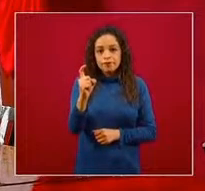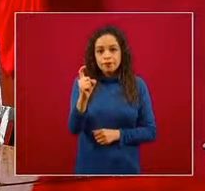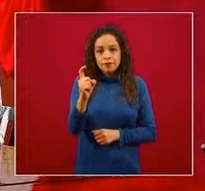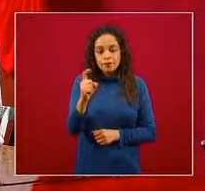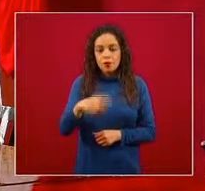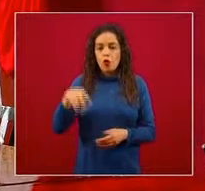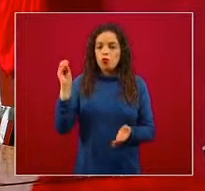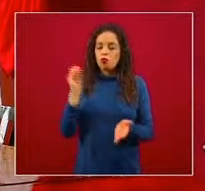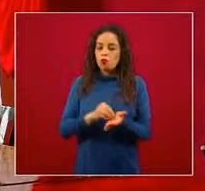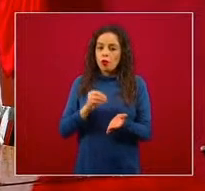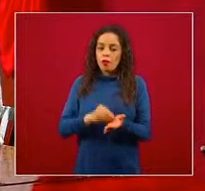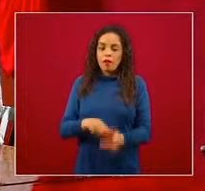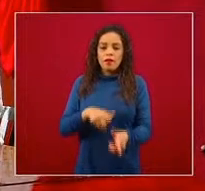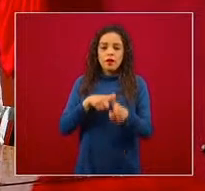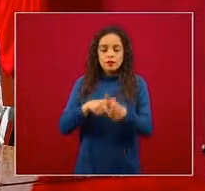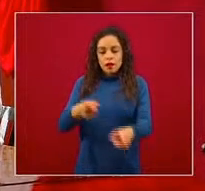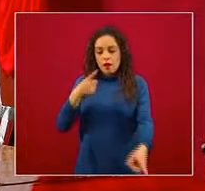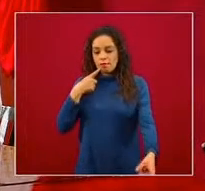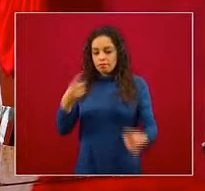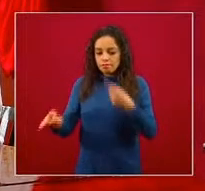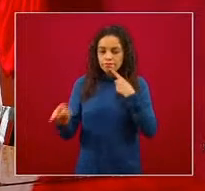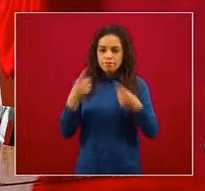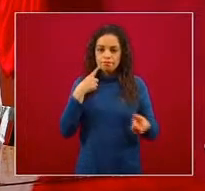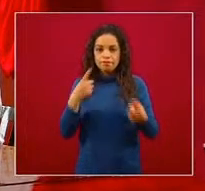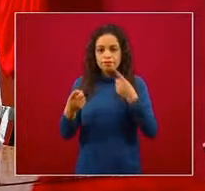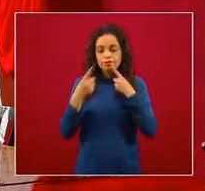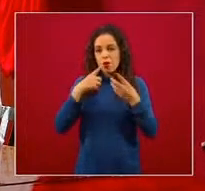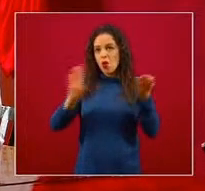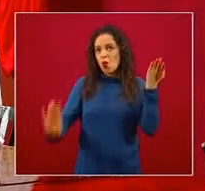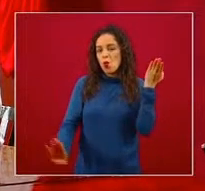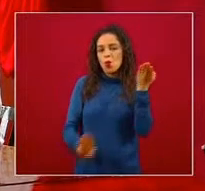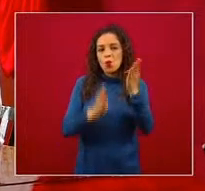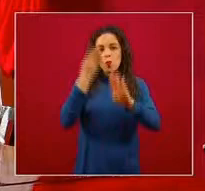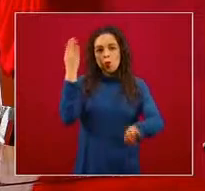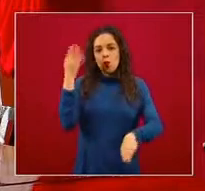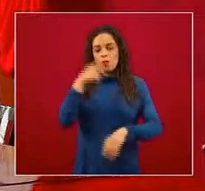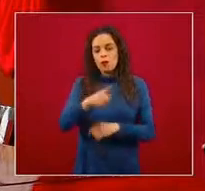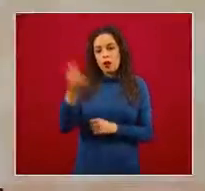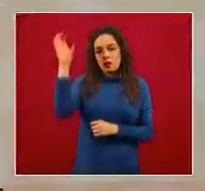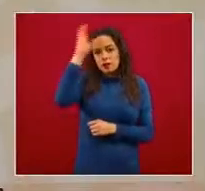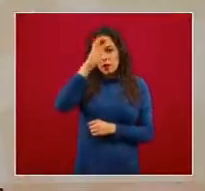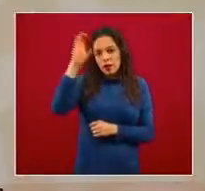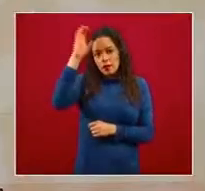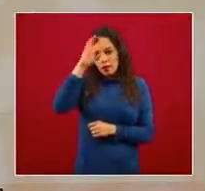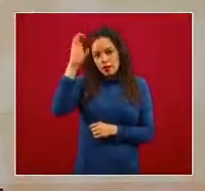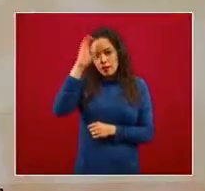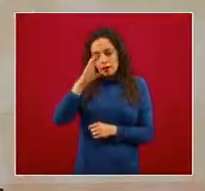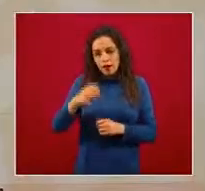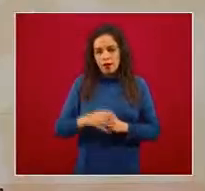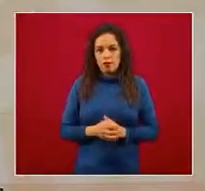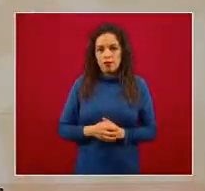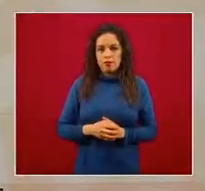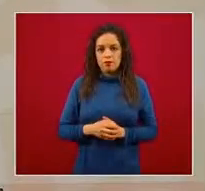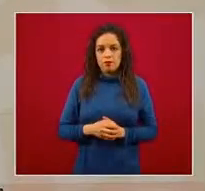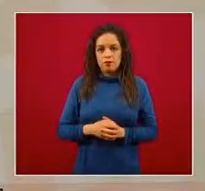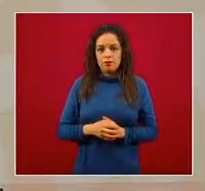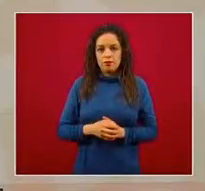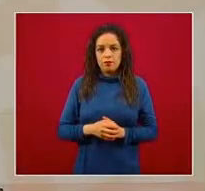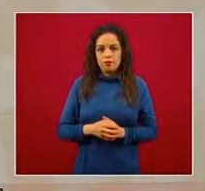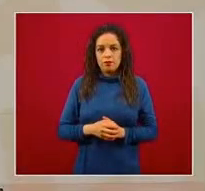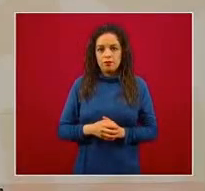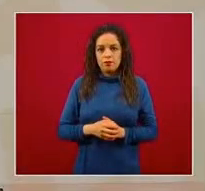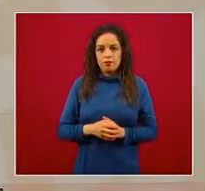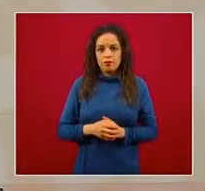there is still a lot of debate. The jury's still out everywhere because the scientific